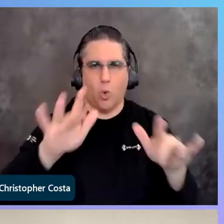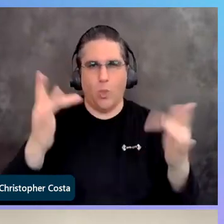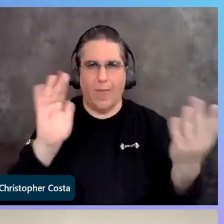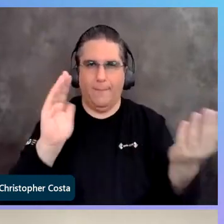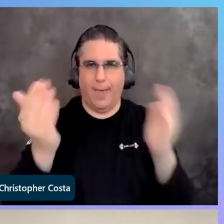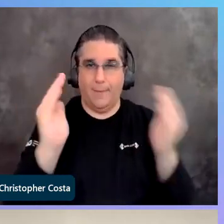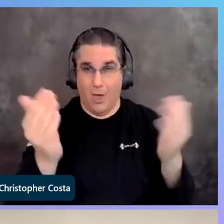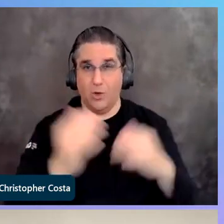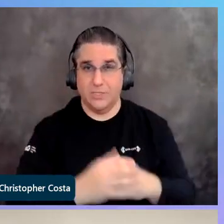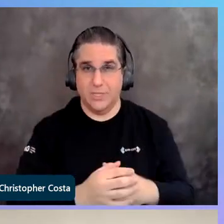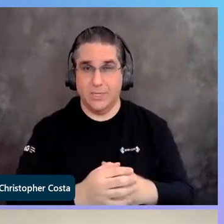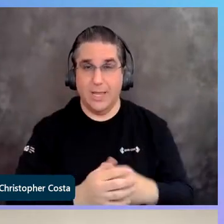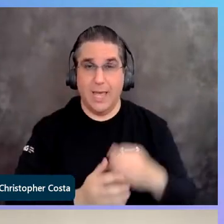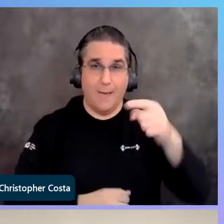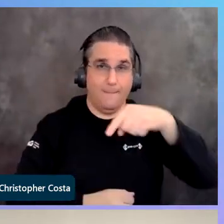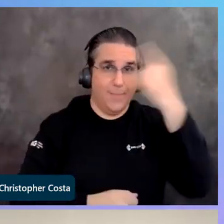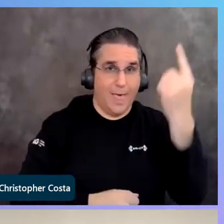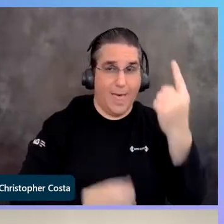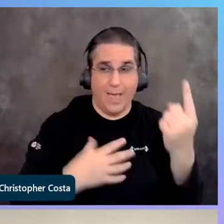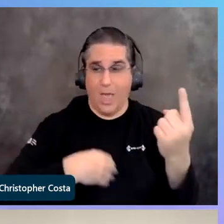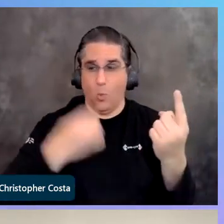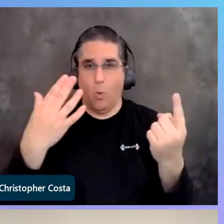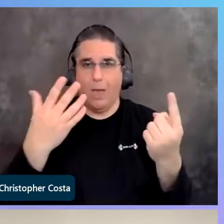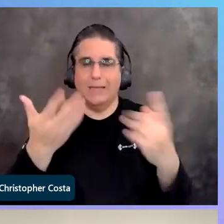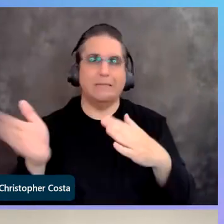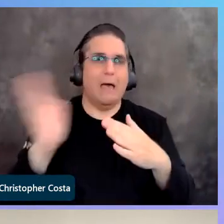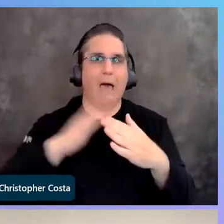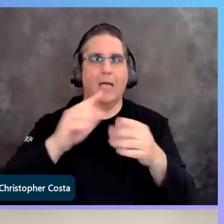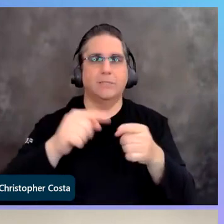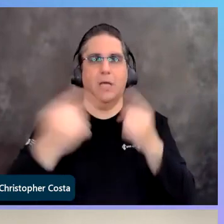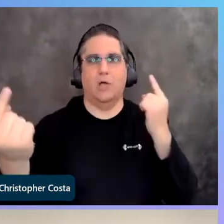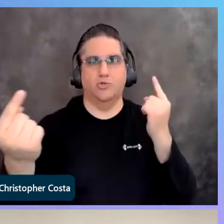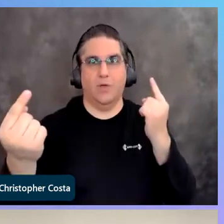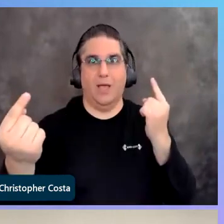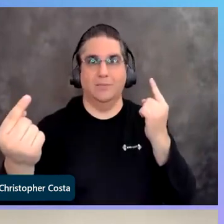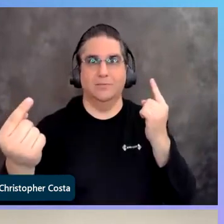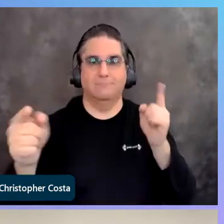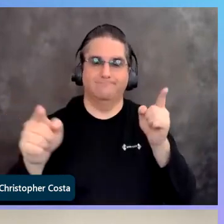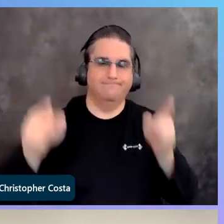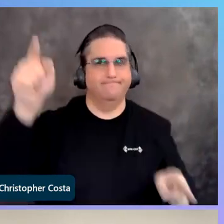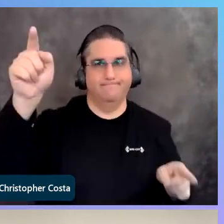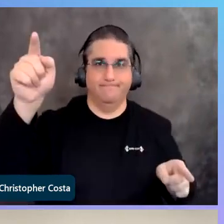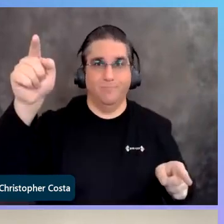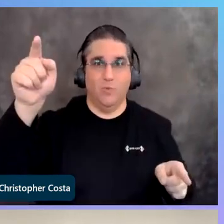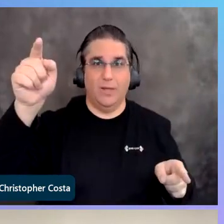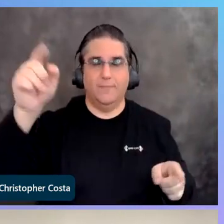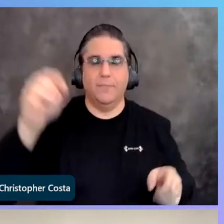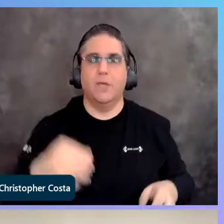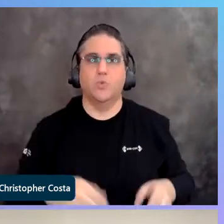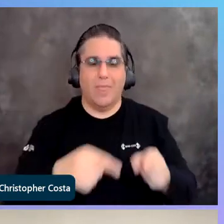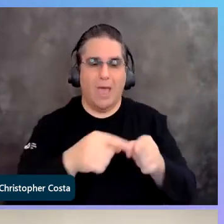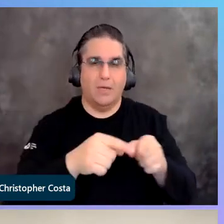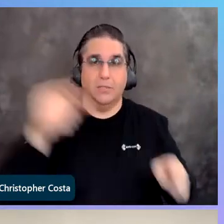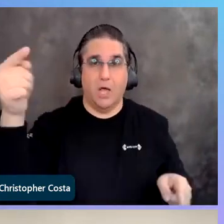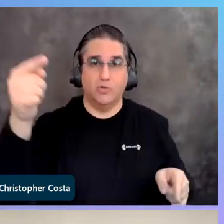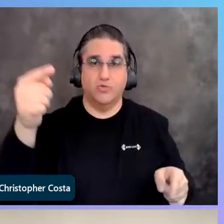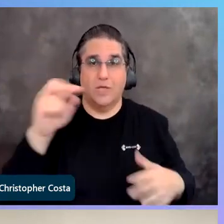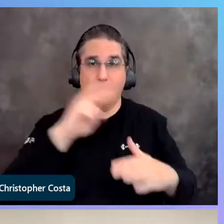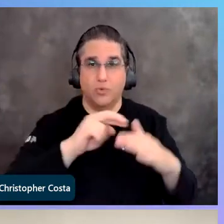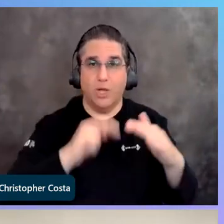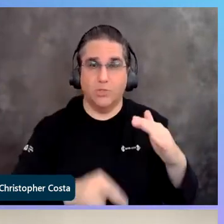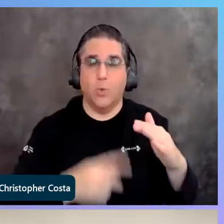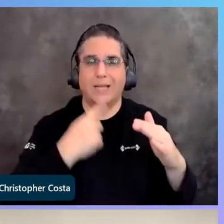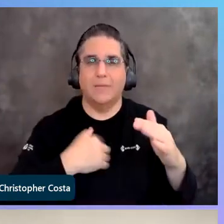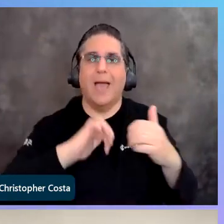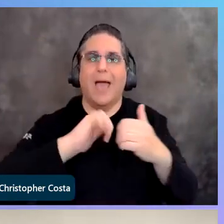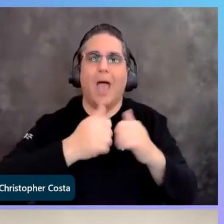to white, has the highest amount of contrast. The contrast ratio is how we express how different those two colors